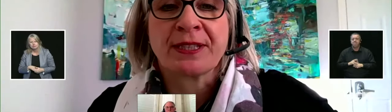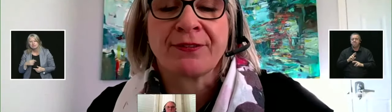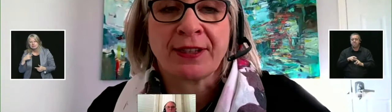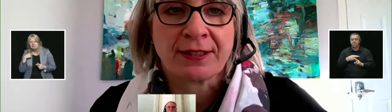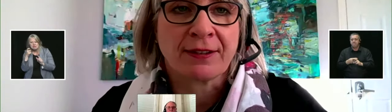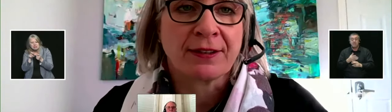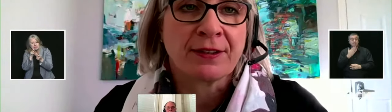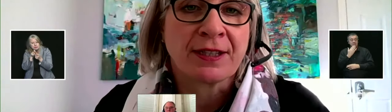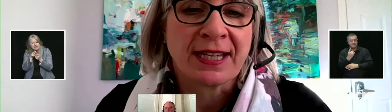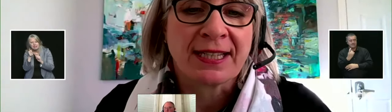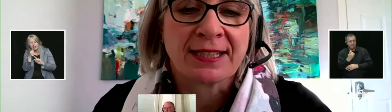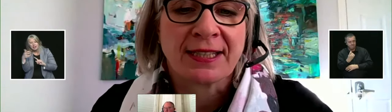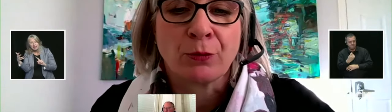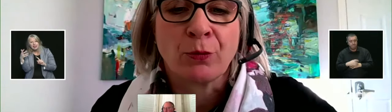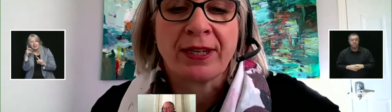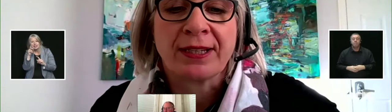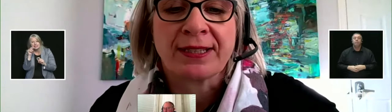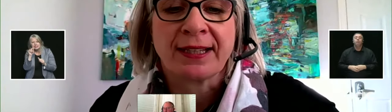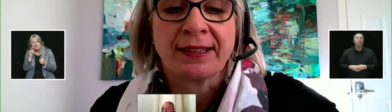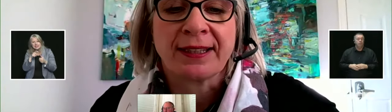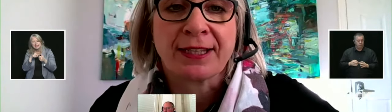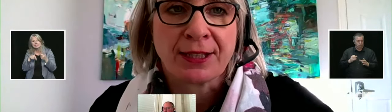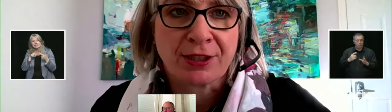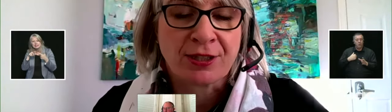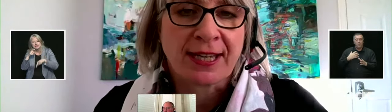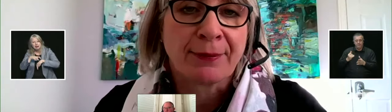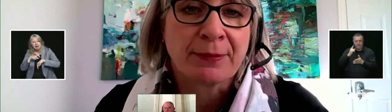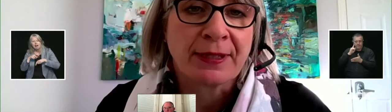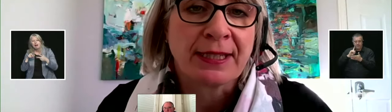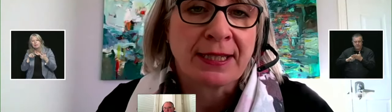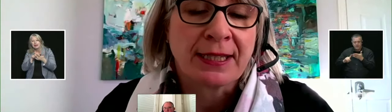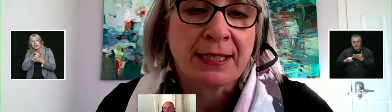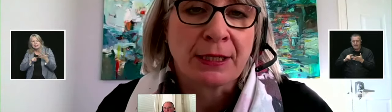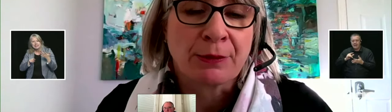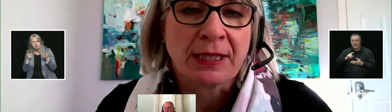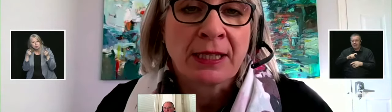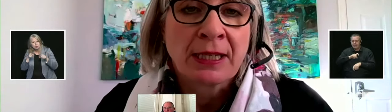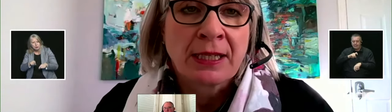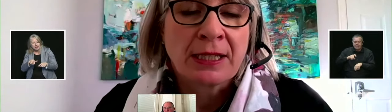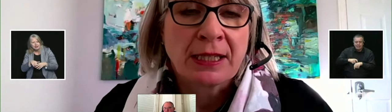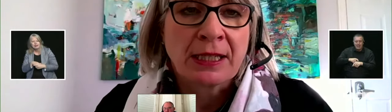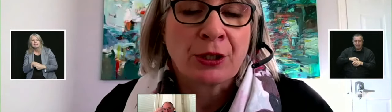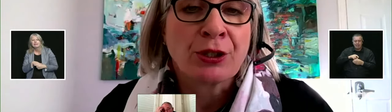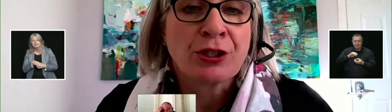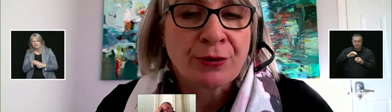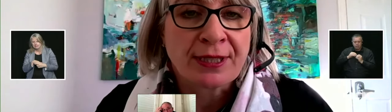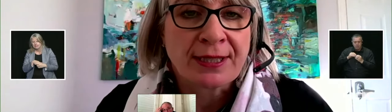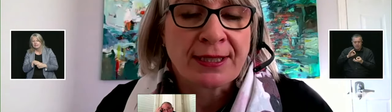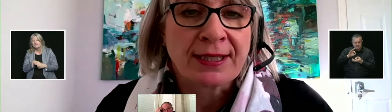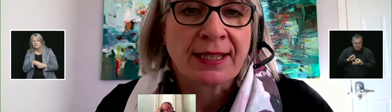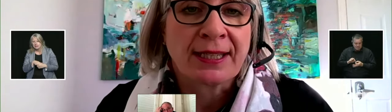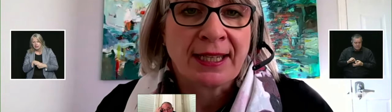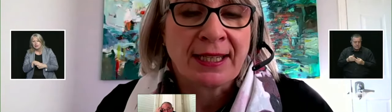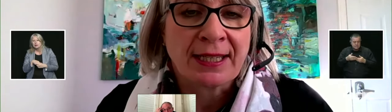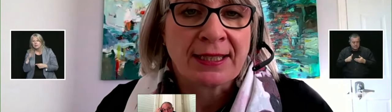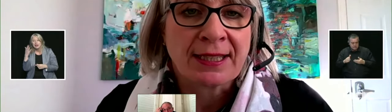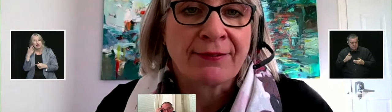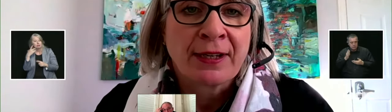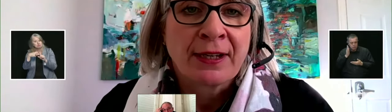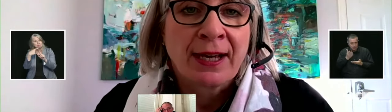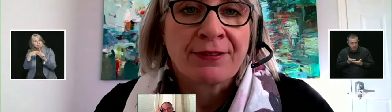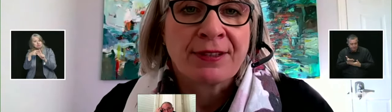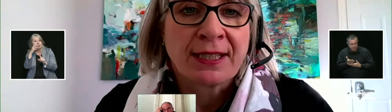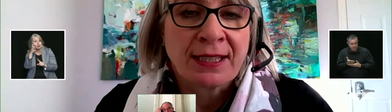more specifics on the dates and when exactly the cancellations happened. But, the good news is that